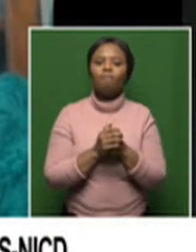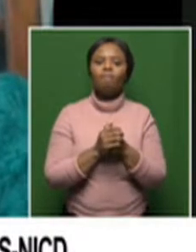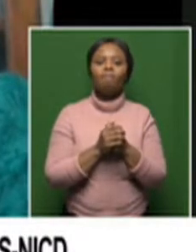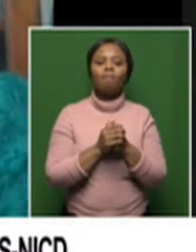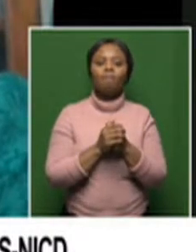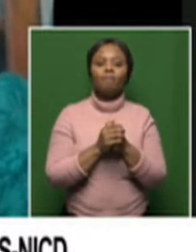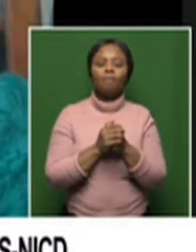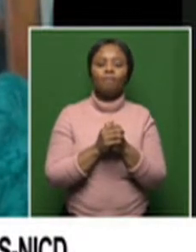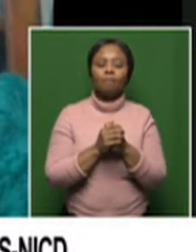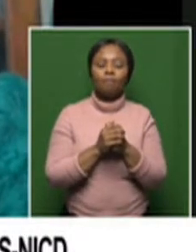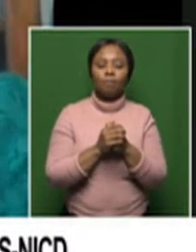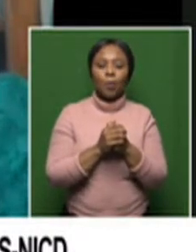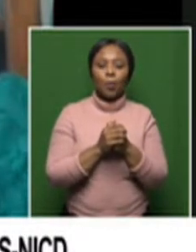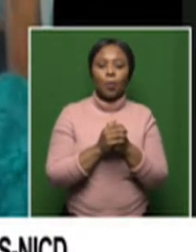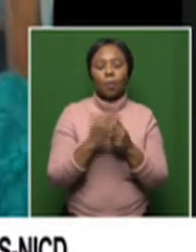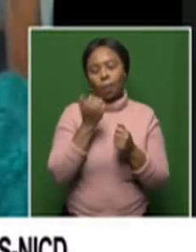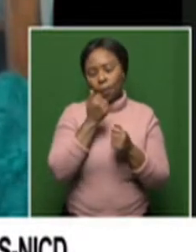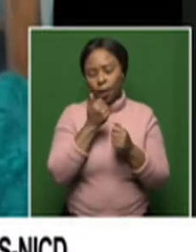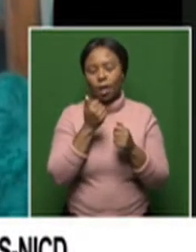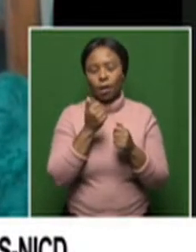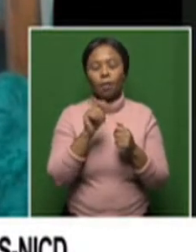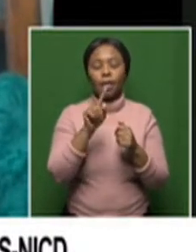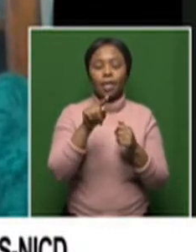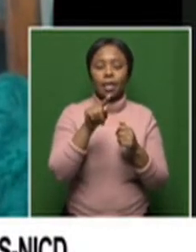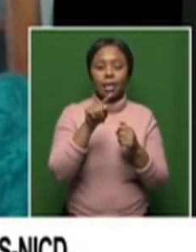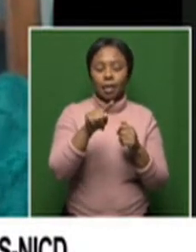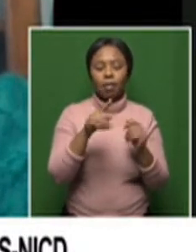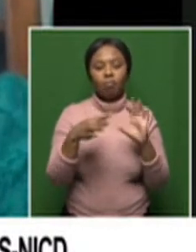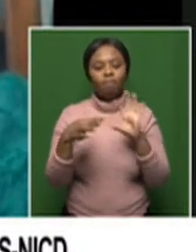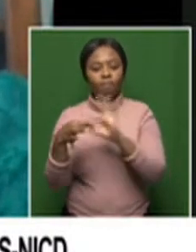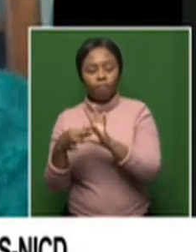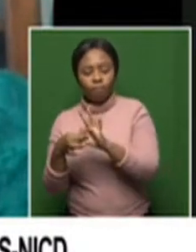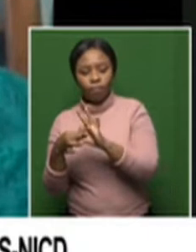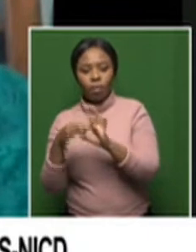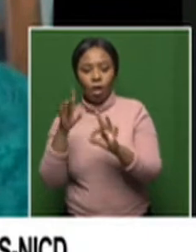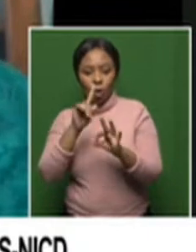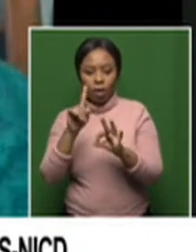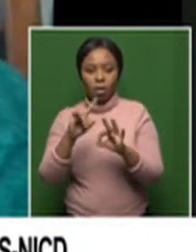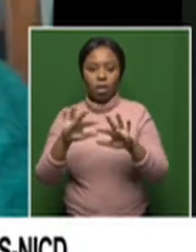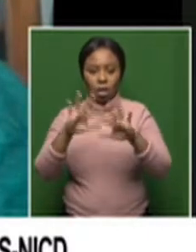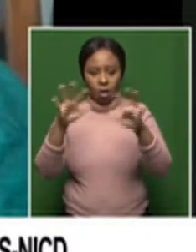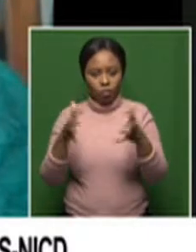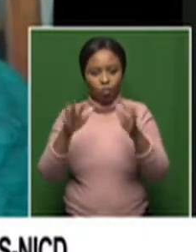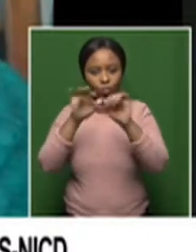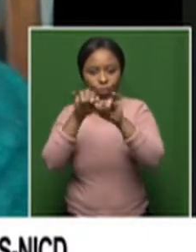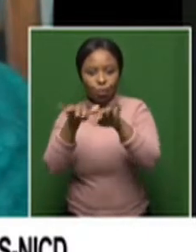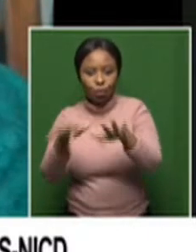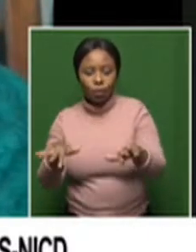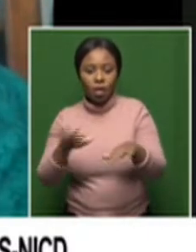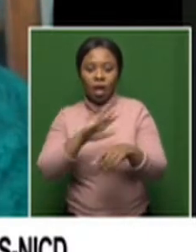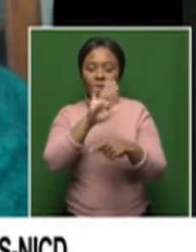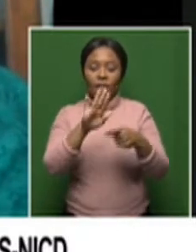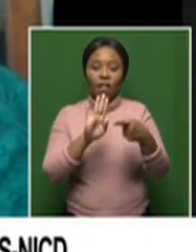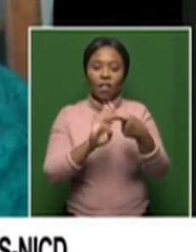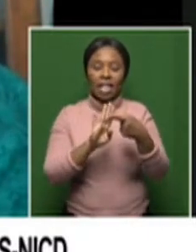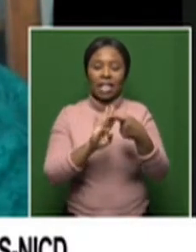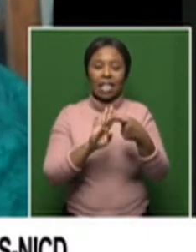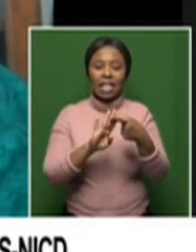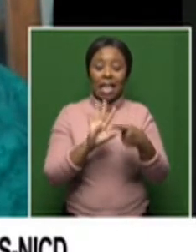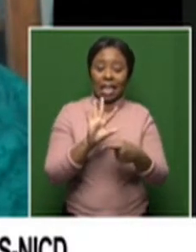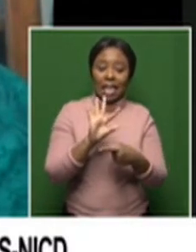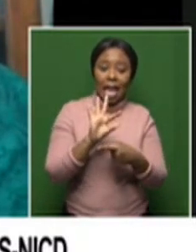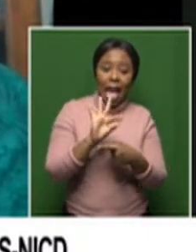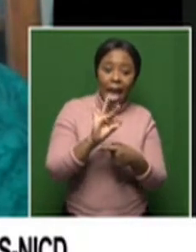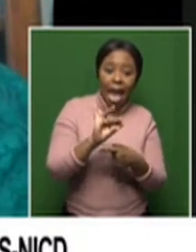that relates to the pandemic. Firstly, it's around the daily infection rate as